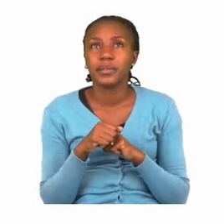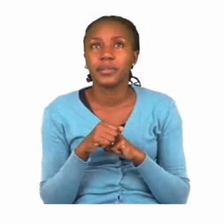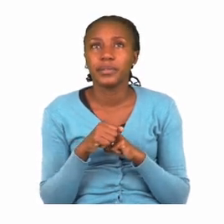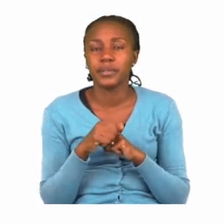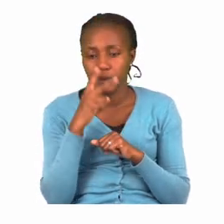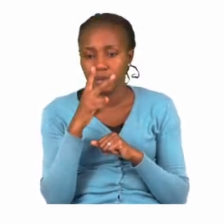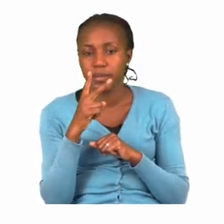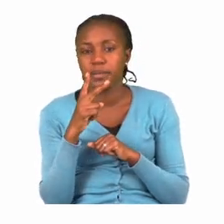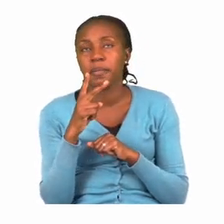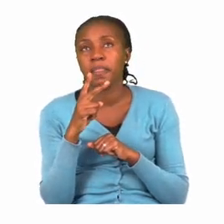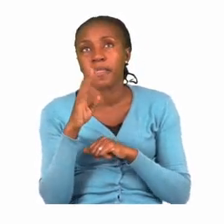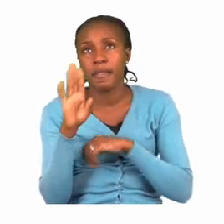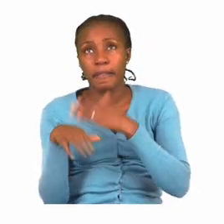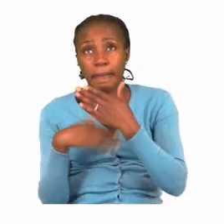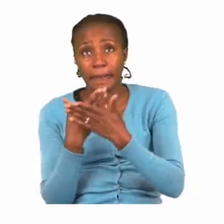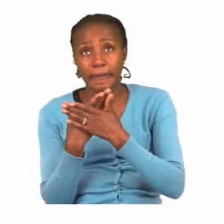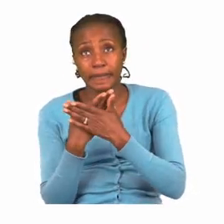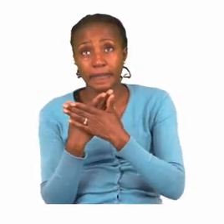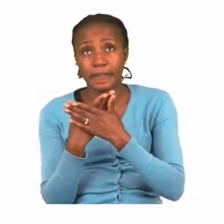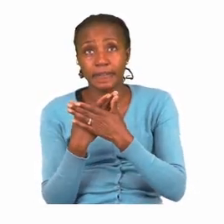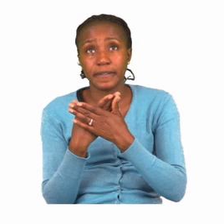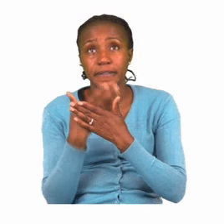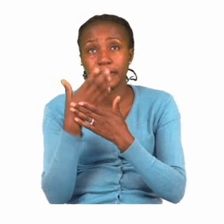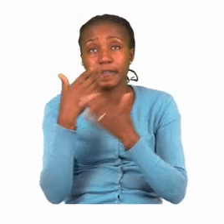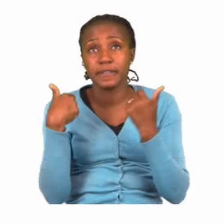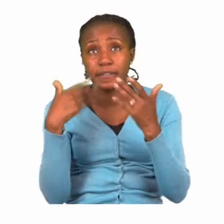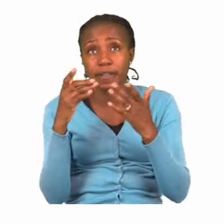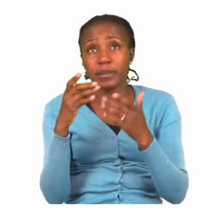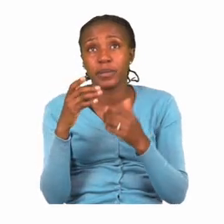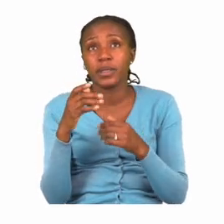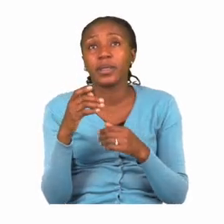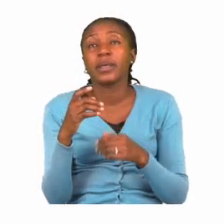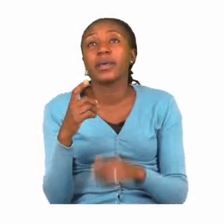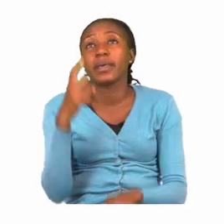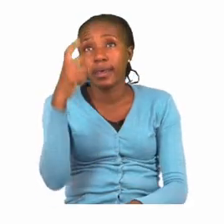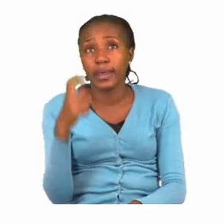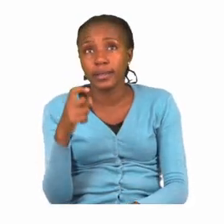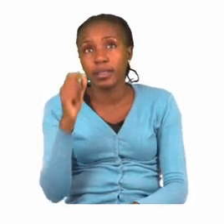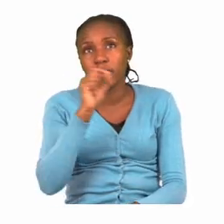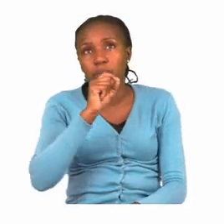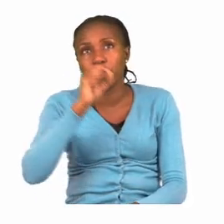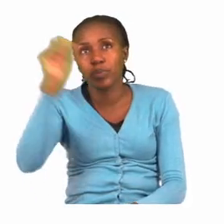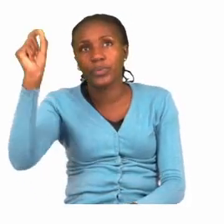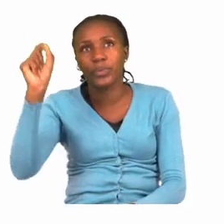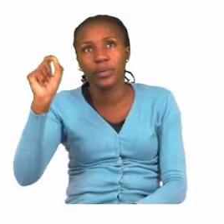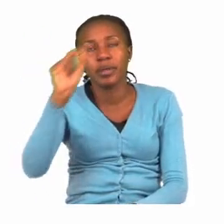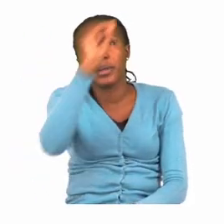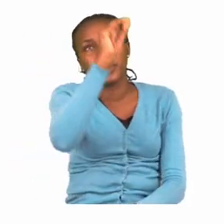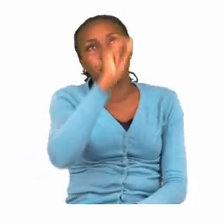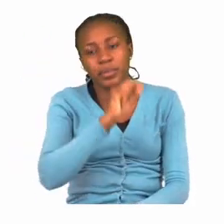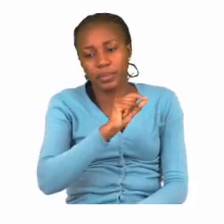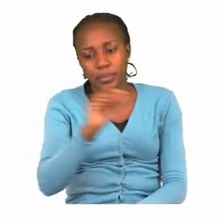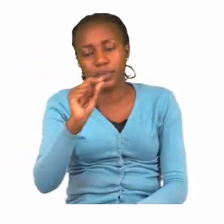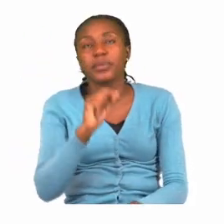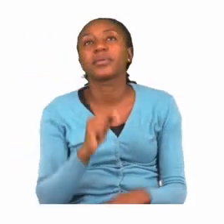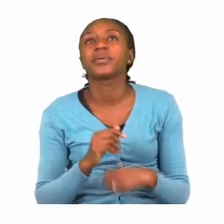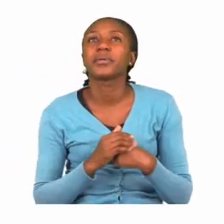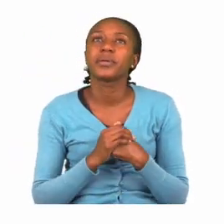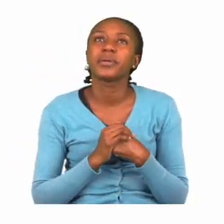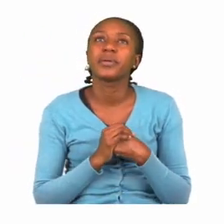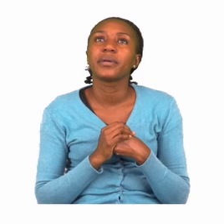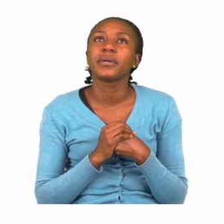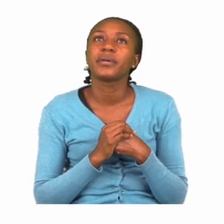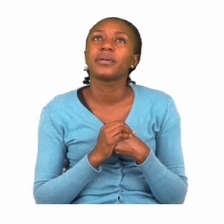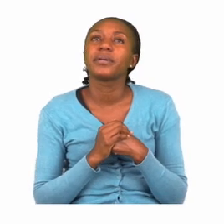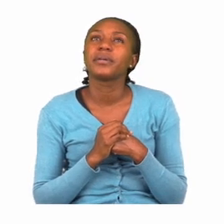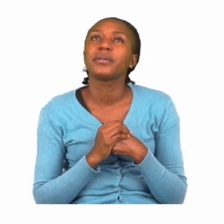from the circle to the image that begins with the letter X. Now you will